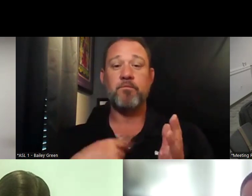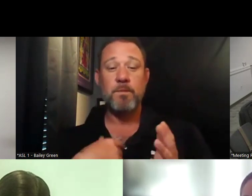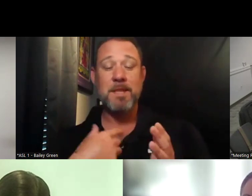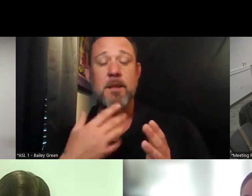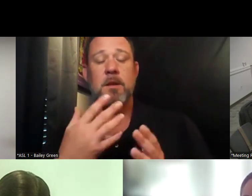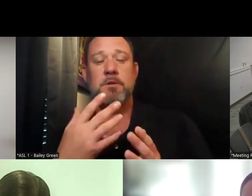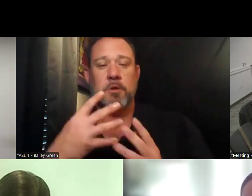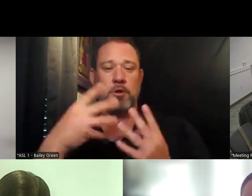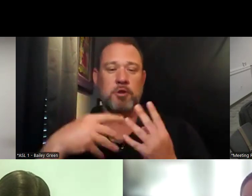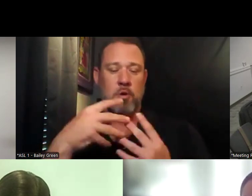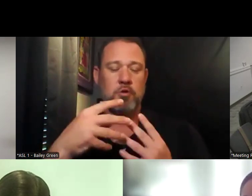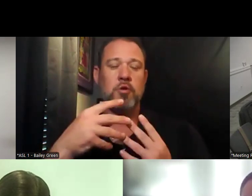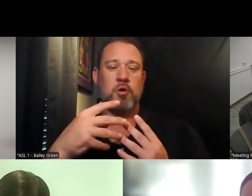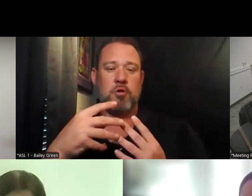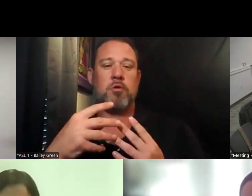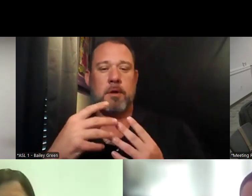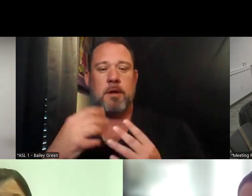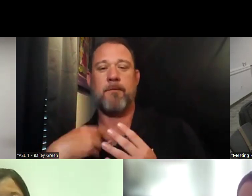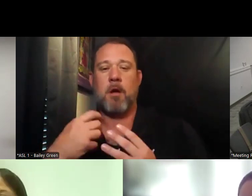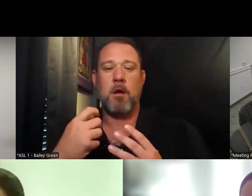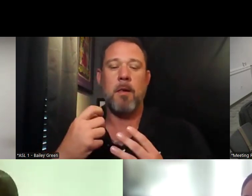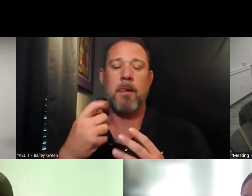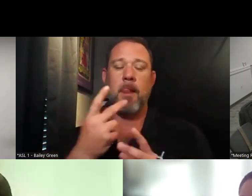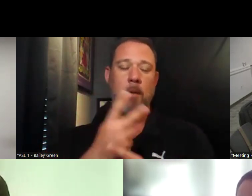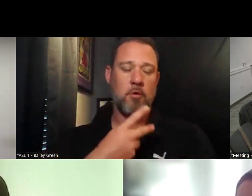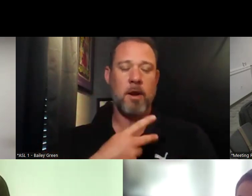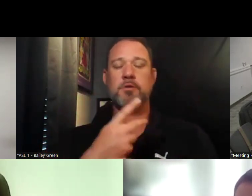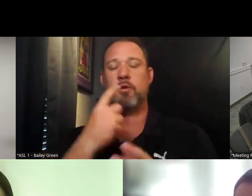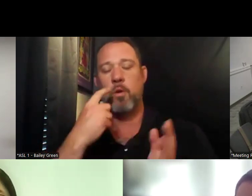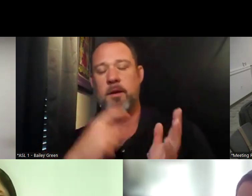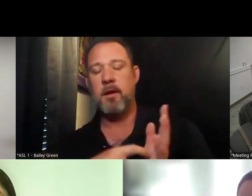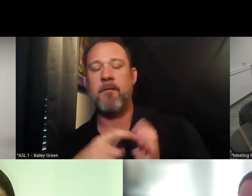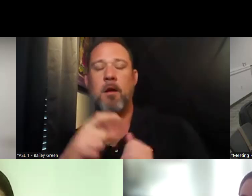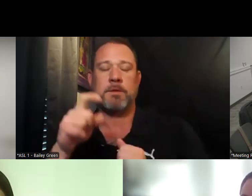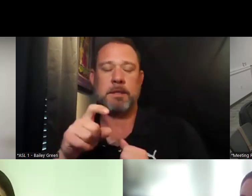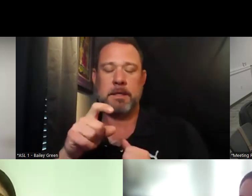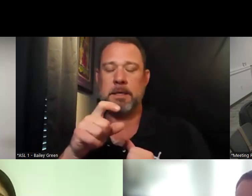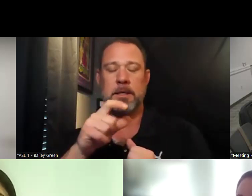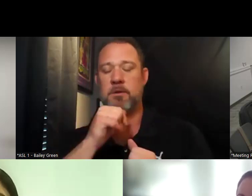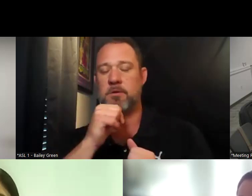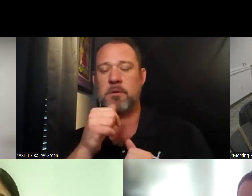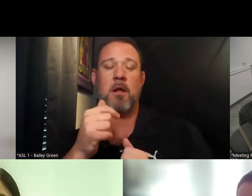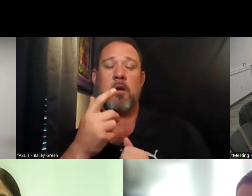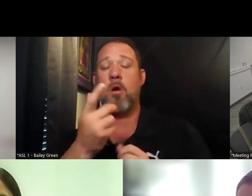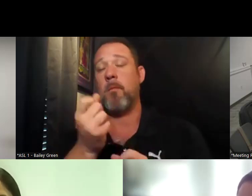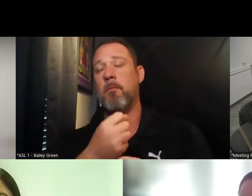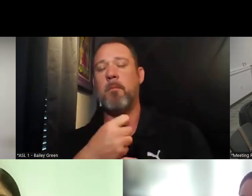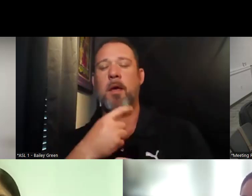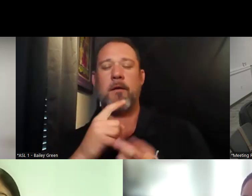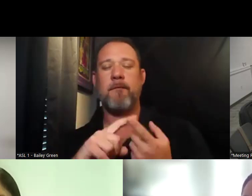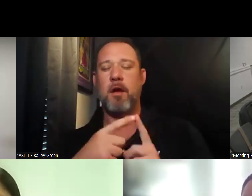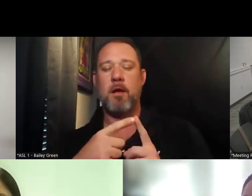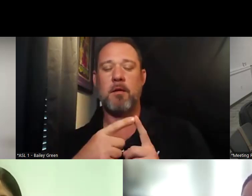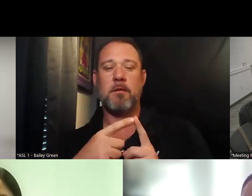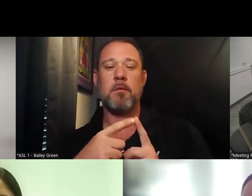social prescribing part comes, which is actually having an operationalized way to really identify what's needed. So it's not just like, here, go make a friend, because that doesn't work,